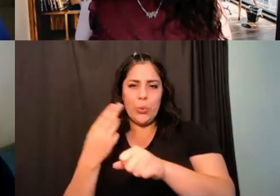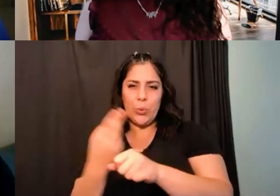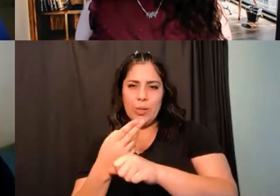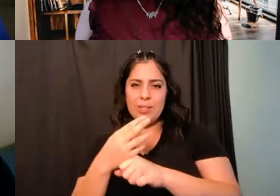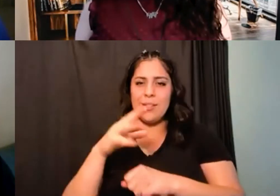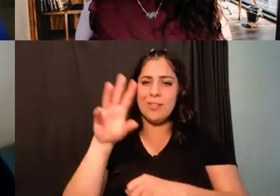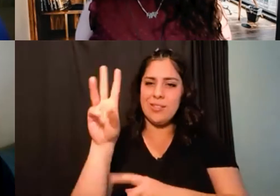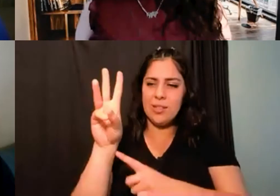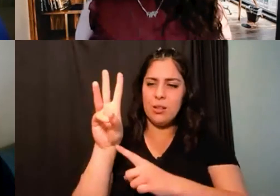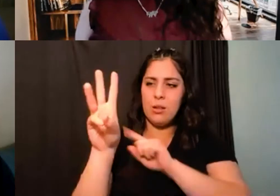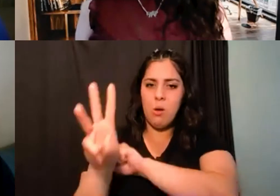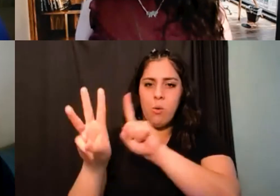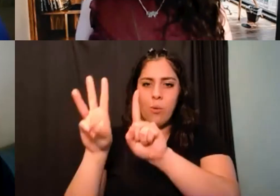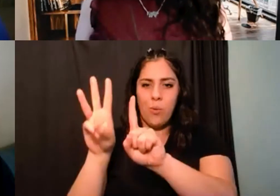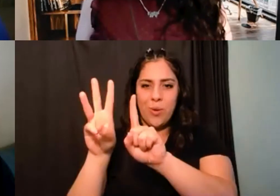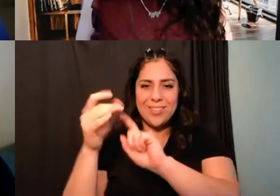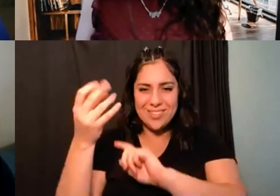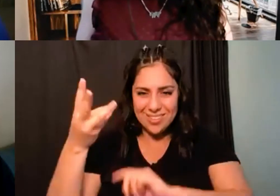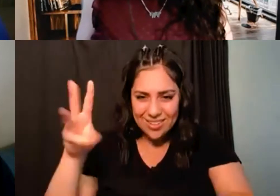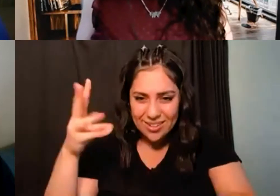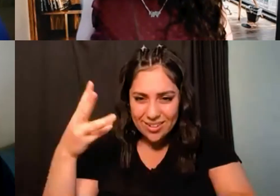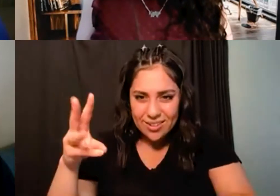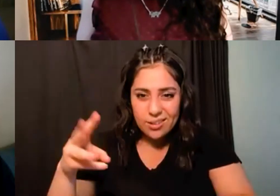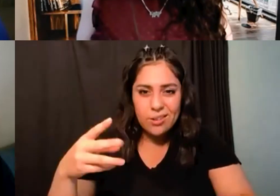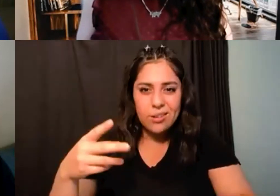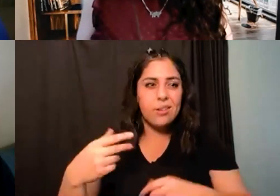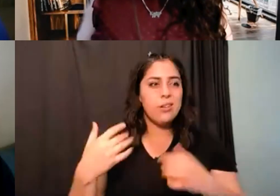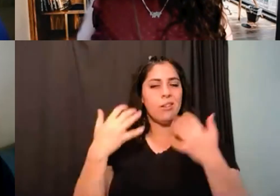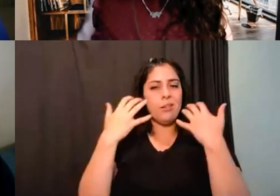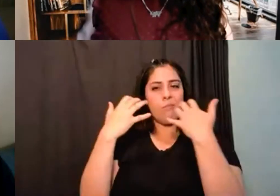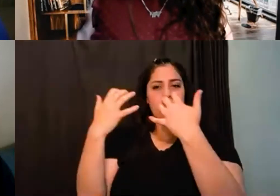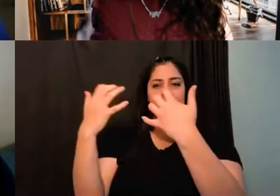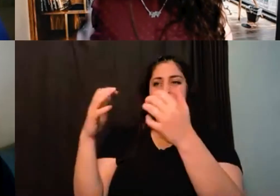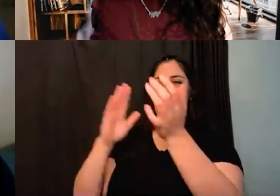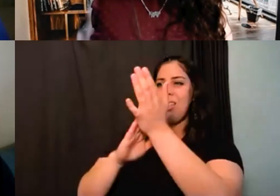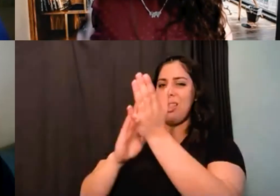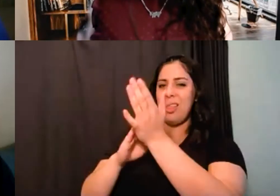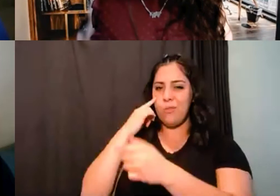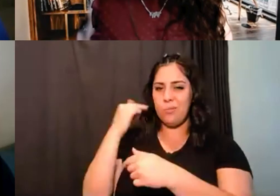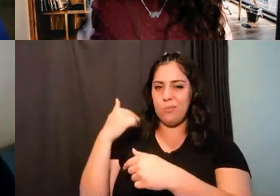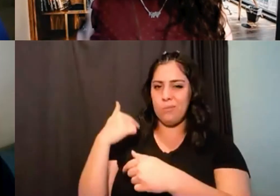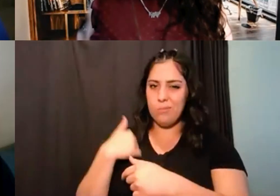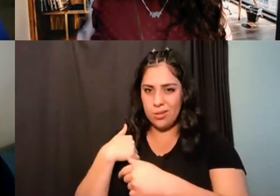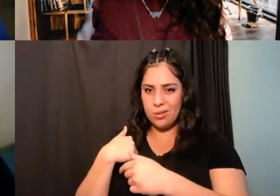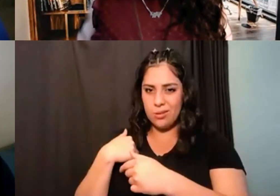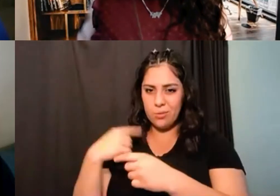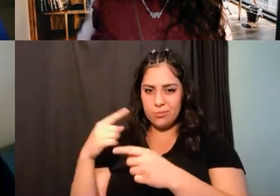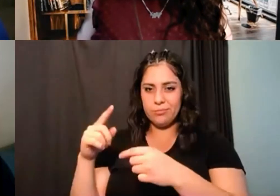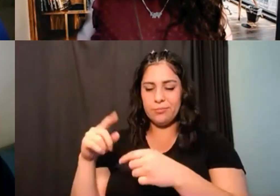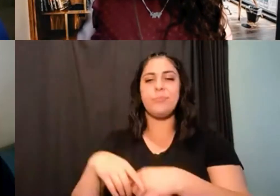it. I get standing ovations like monthly ovulation, circular clockwise